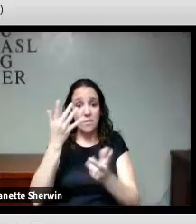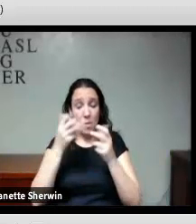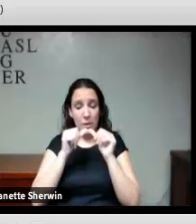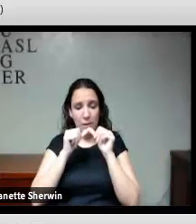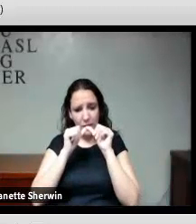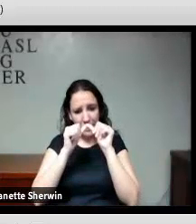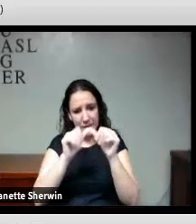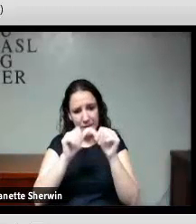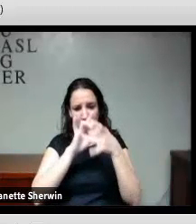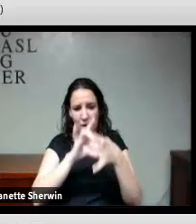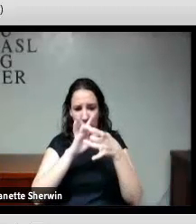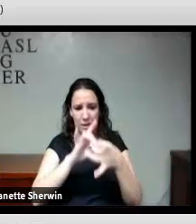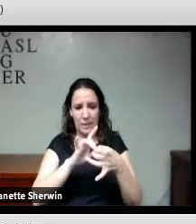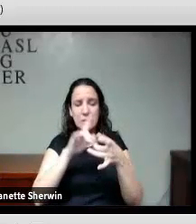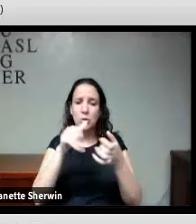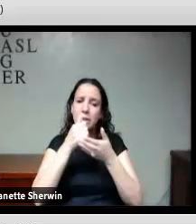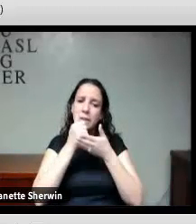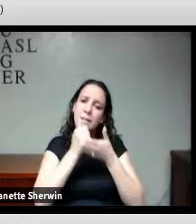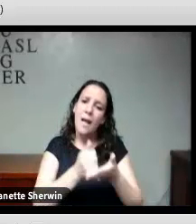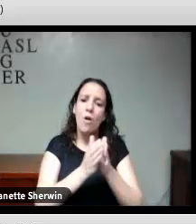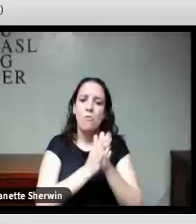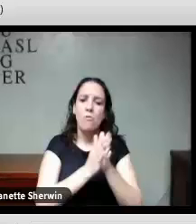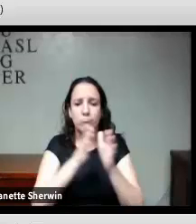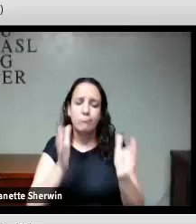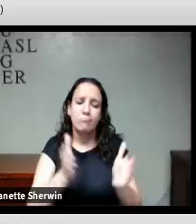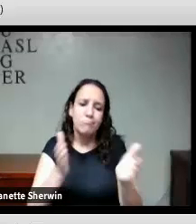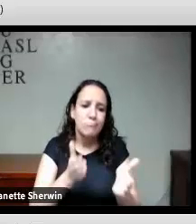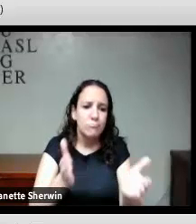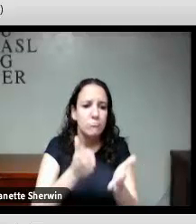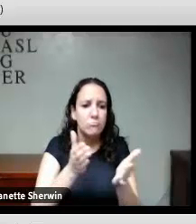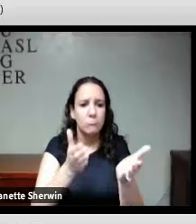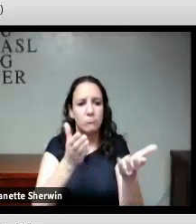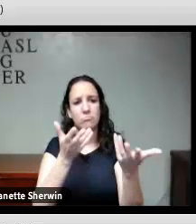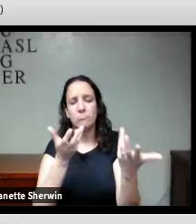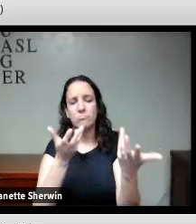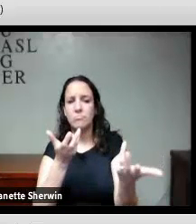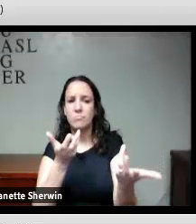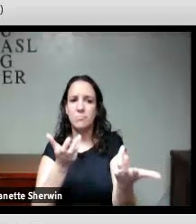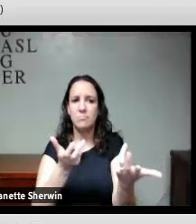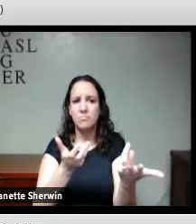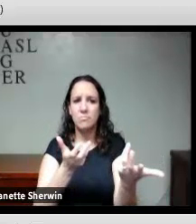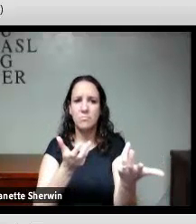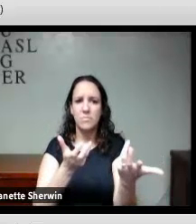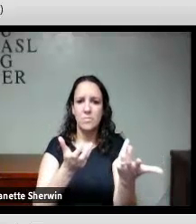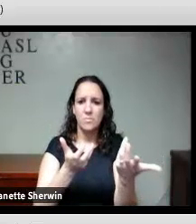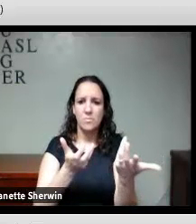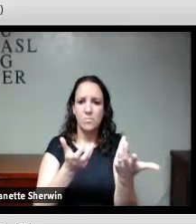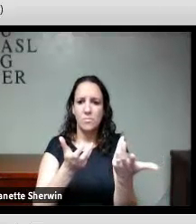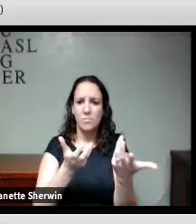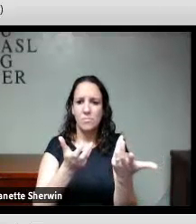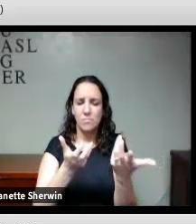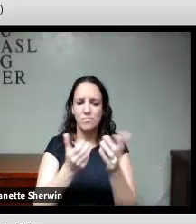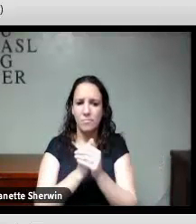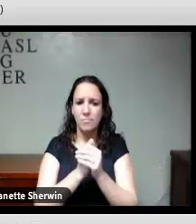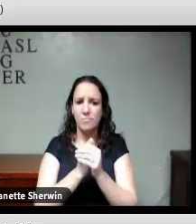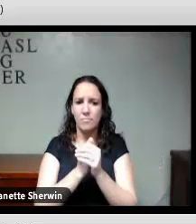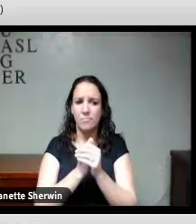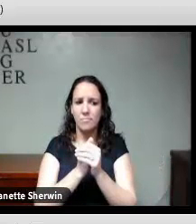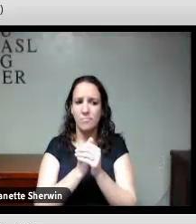it in ways that might seem sort of not intuitive to us, because it's